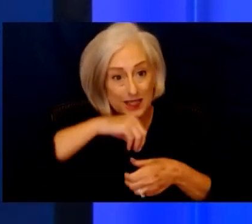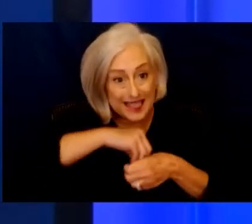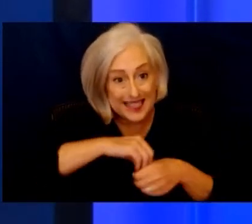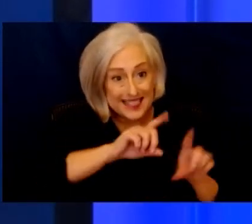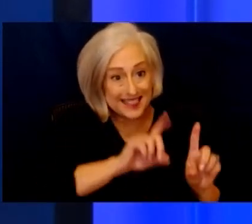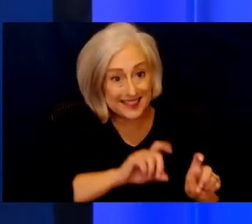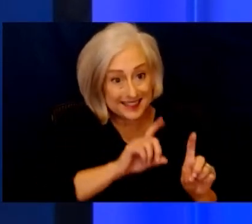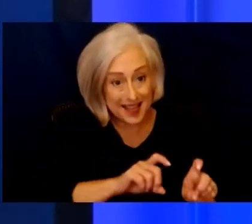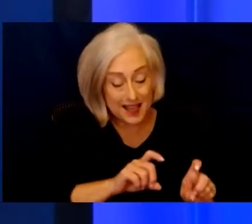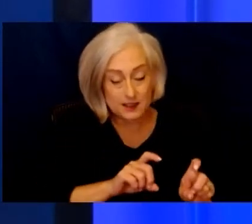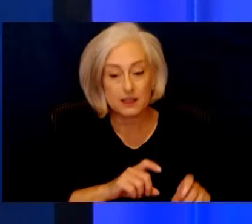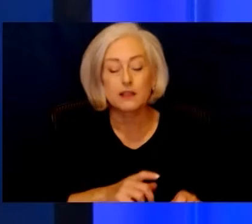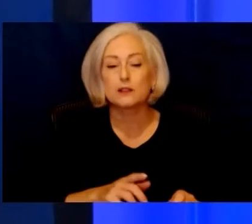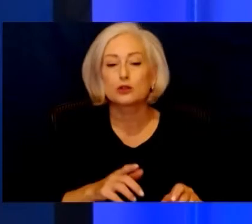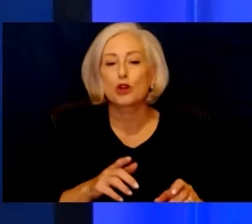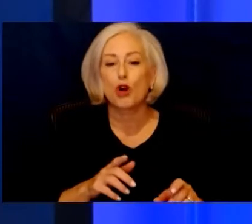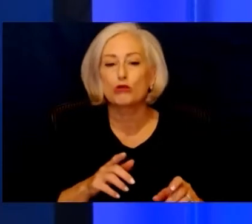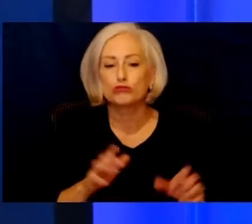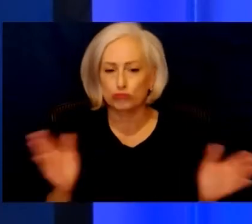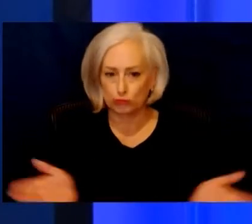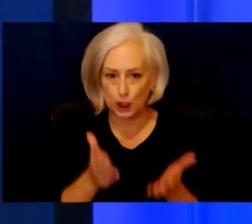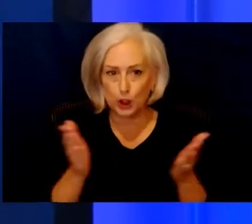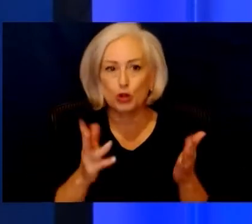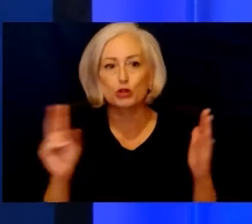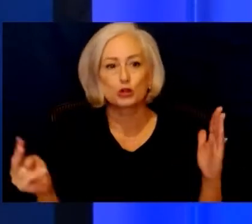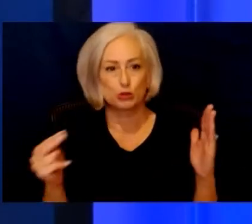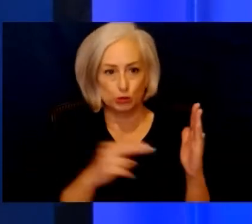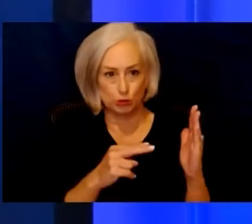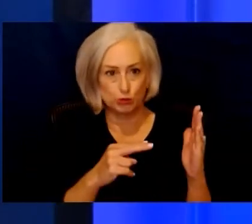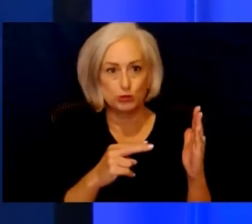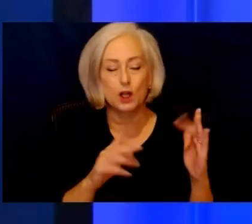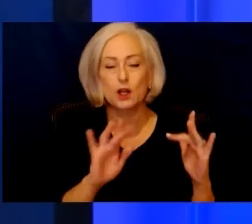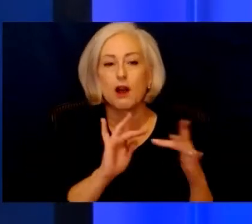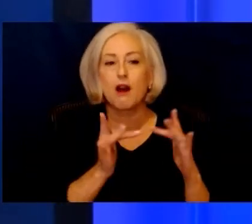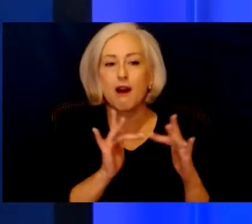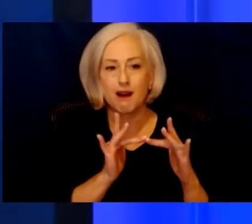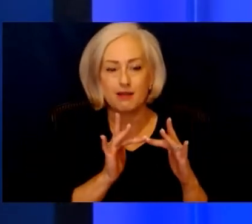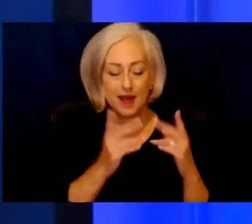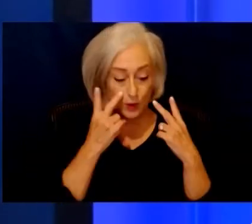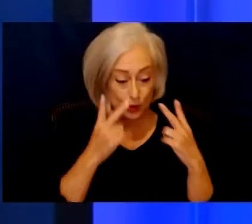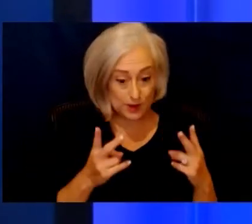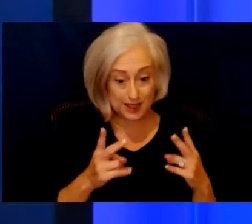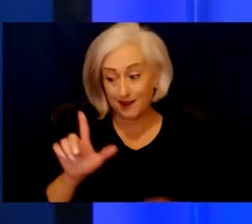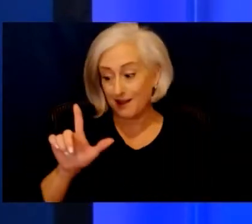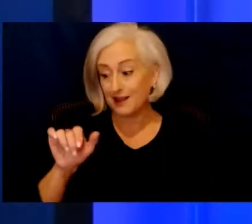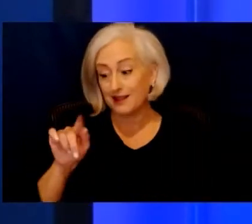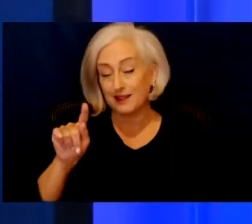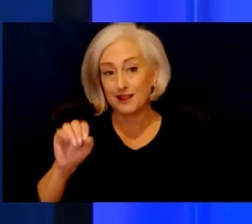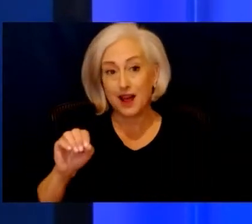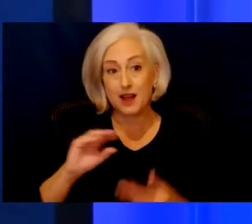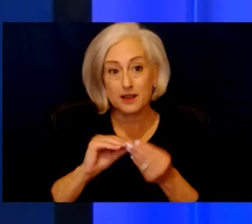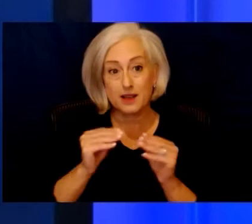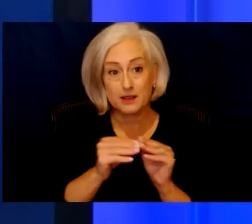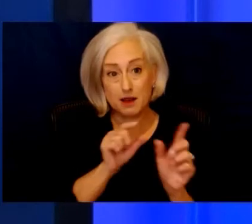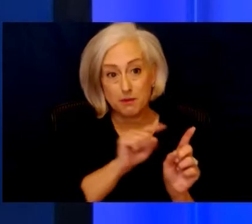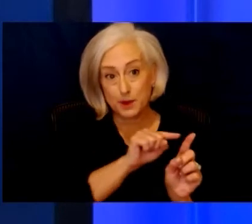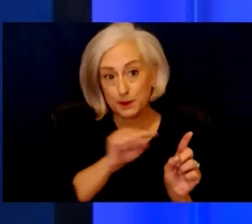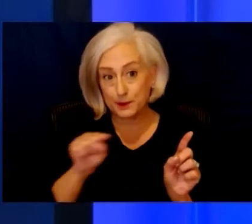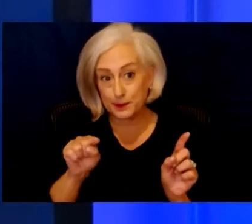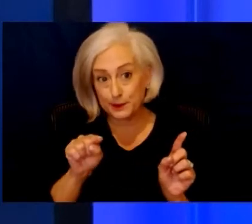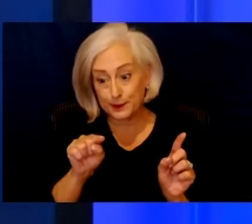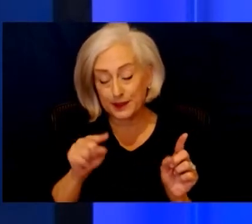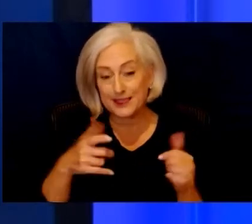website, they are able to say, if you have this lot number, it is still good until this date. We know that some of those